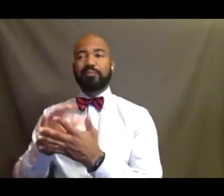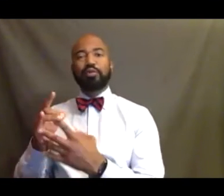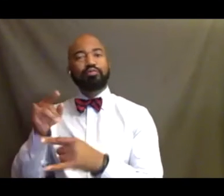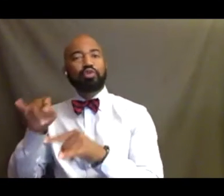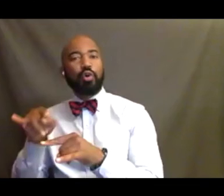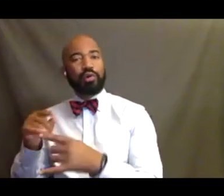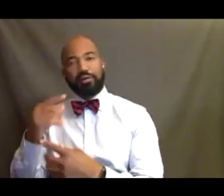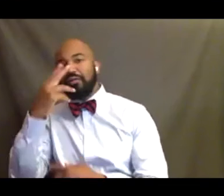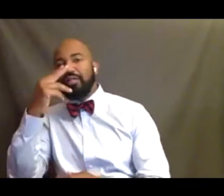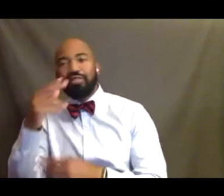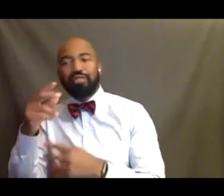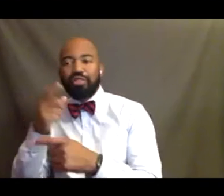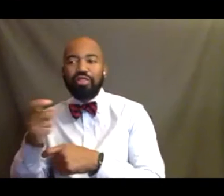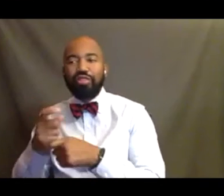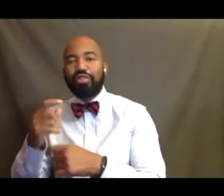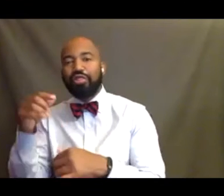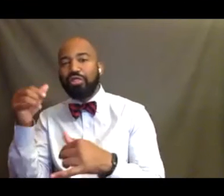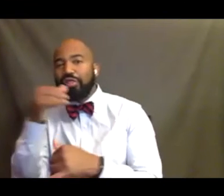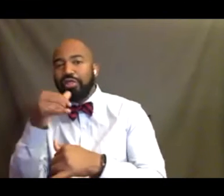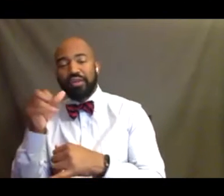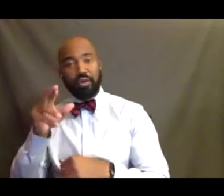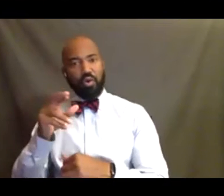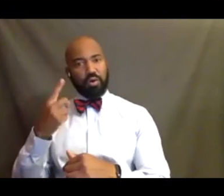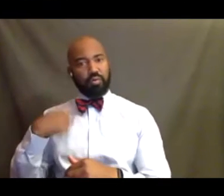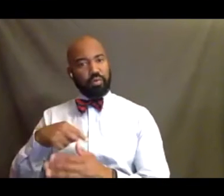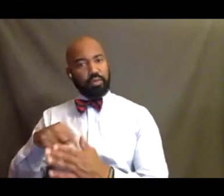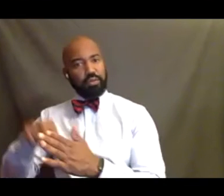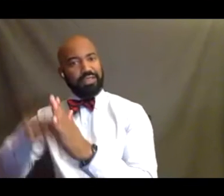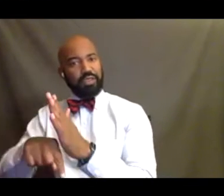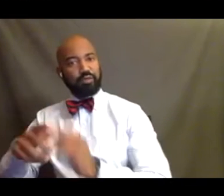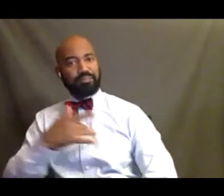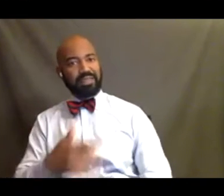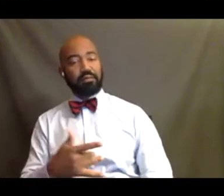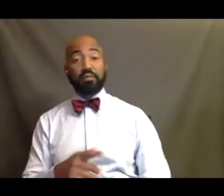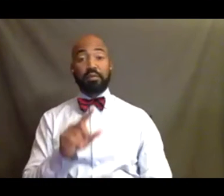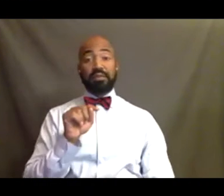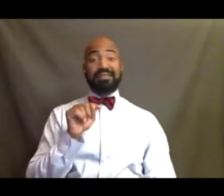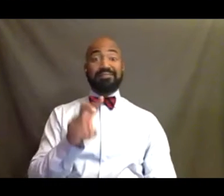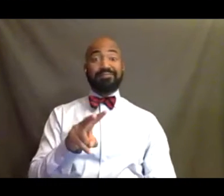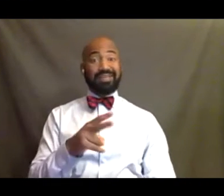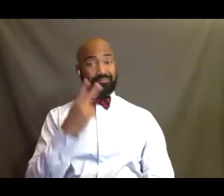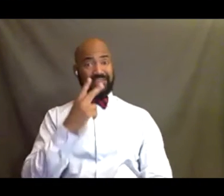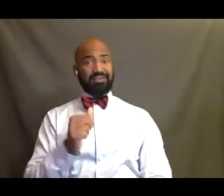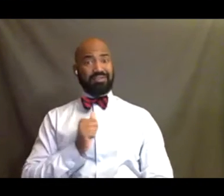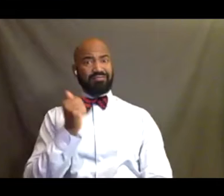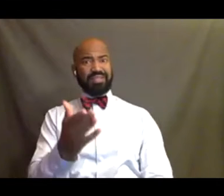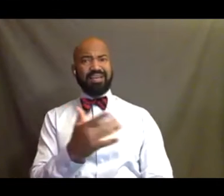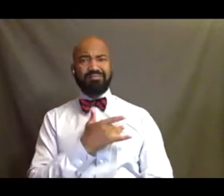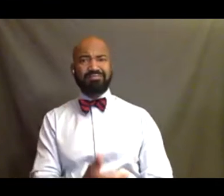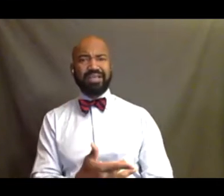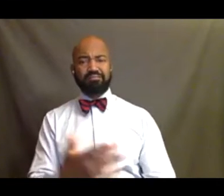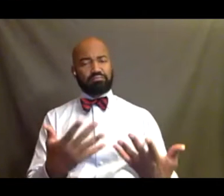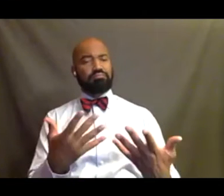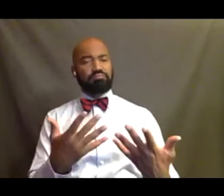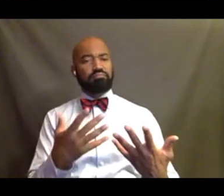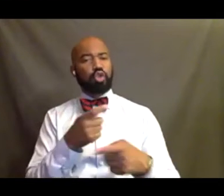ever seen as characters. We can't see ourselves on TV because the only time that we see ourselves, we are made as a joke. Or we're made